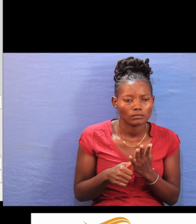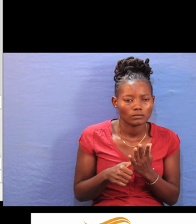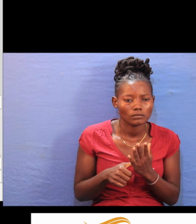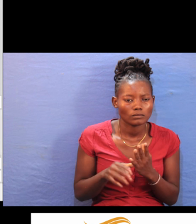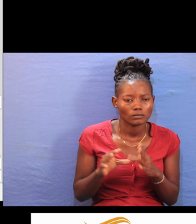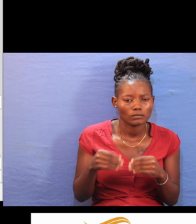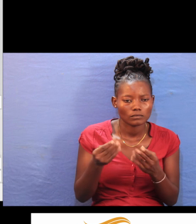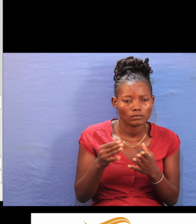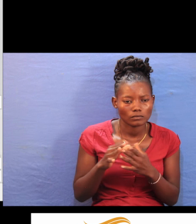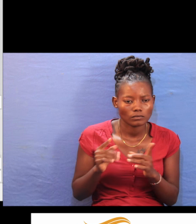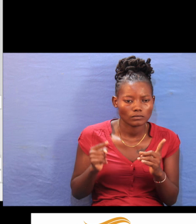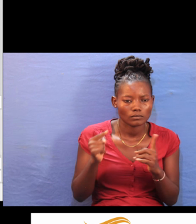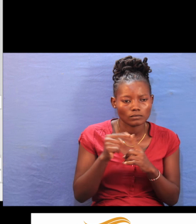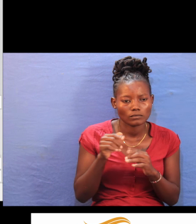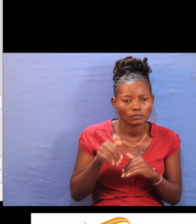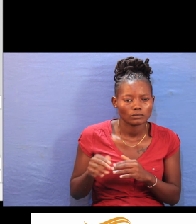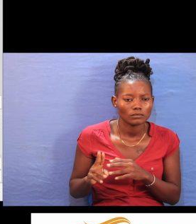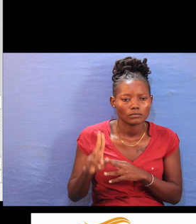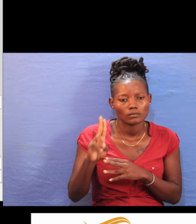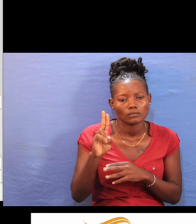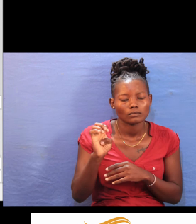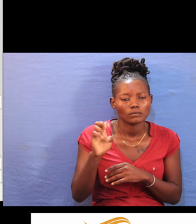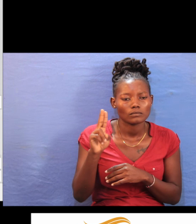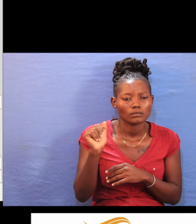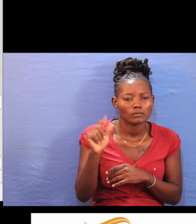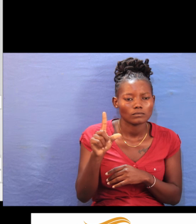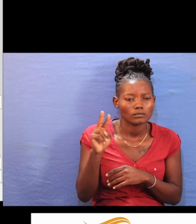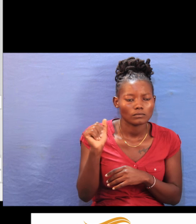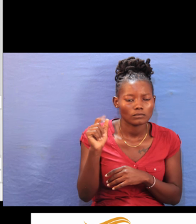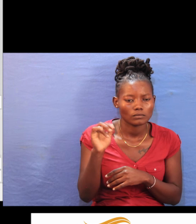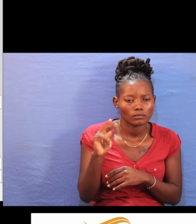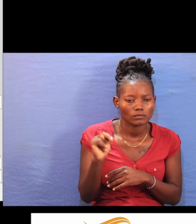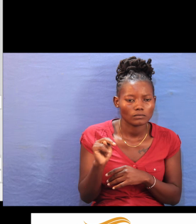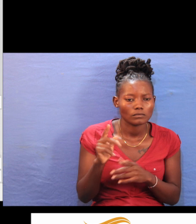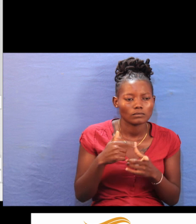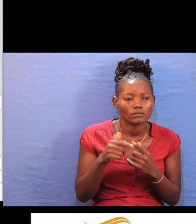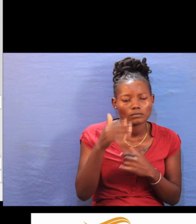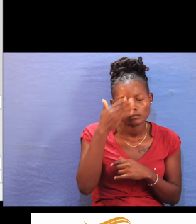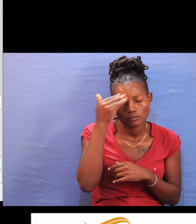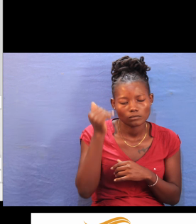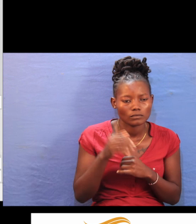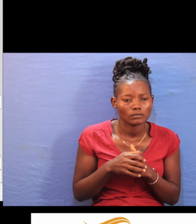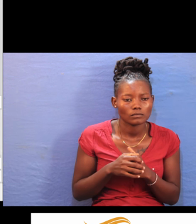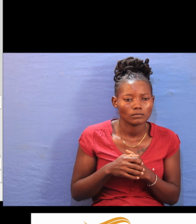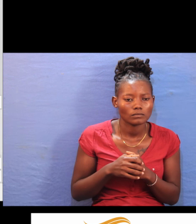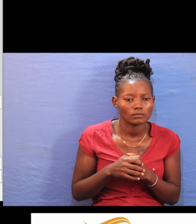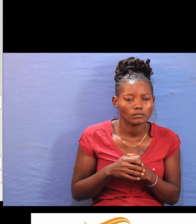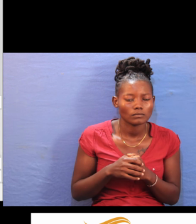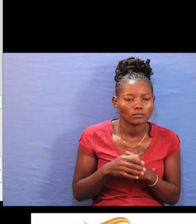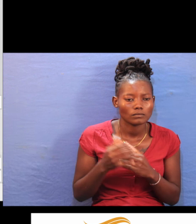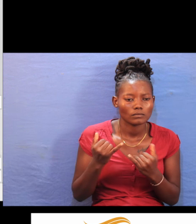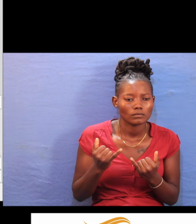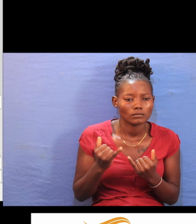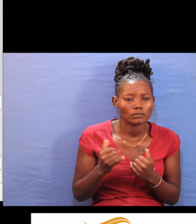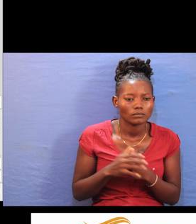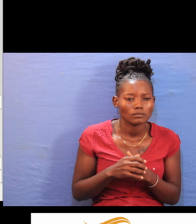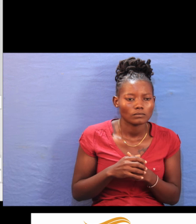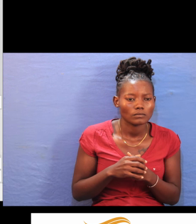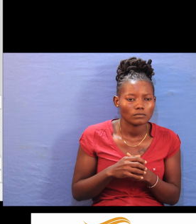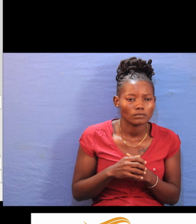they, are eating well, and whether they're sleeping well, things like this, we need to understand.